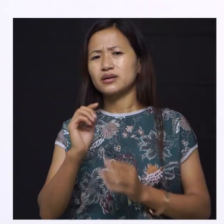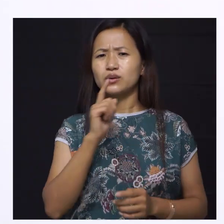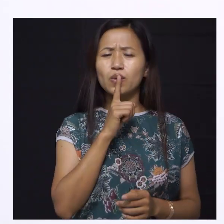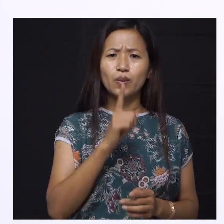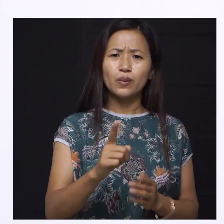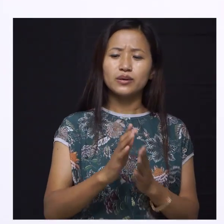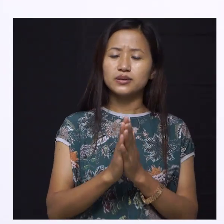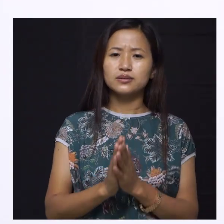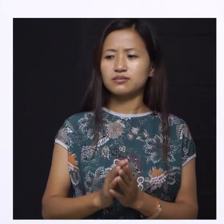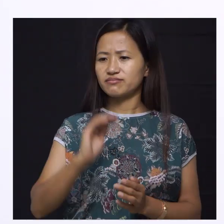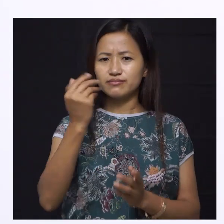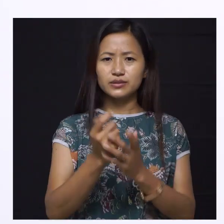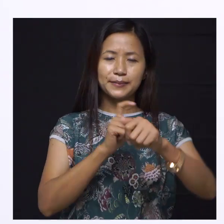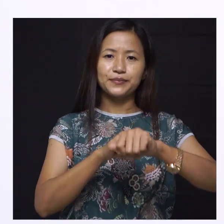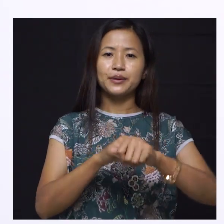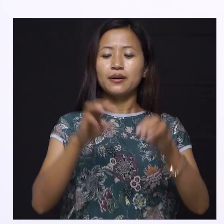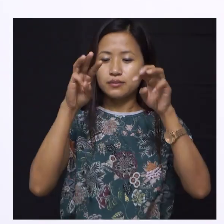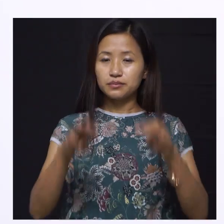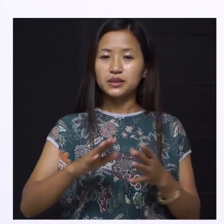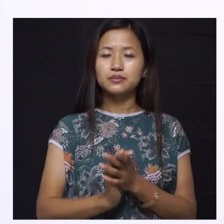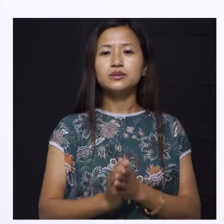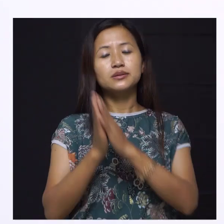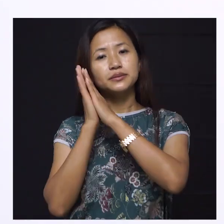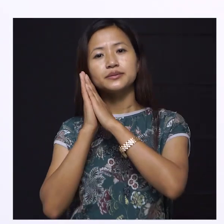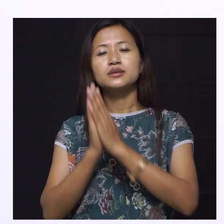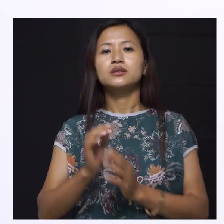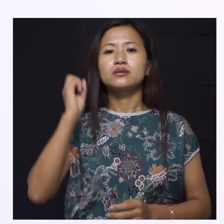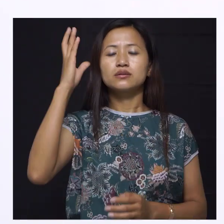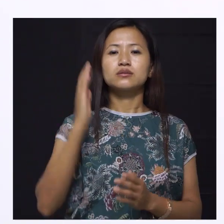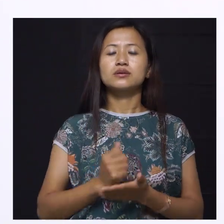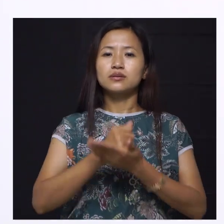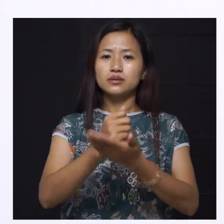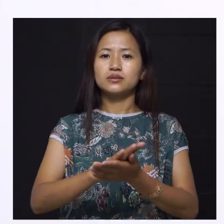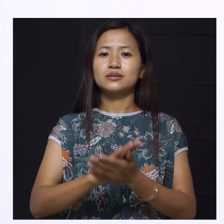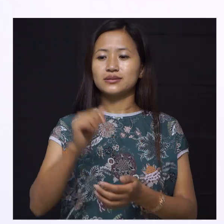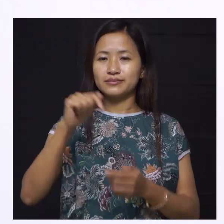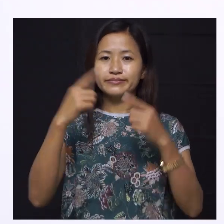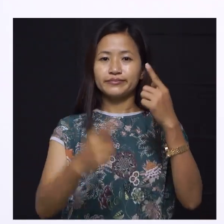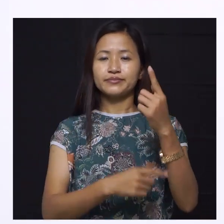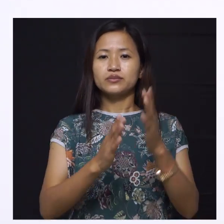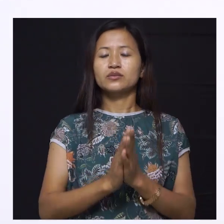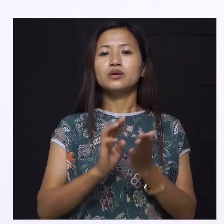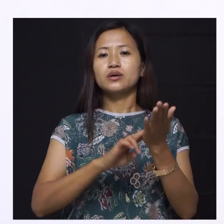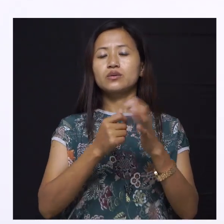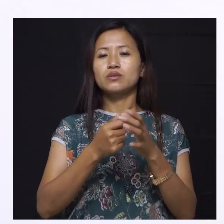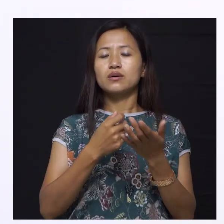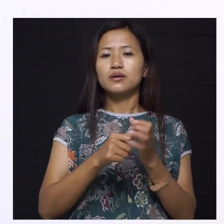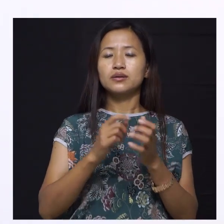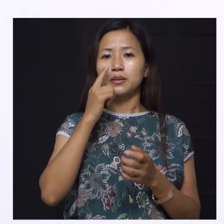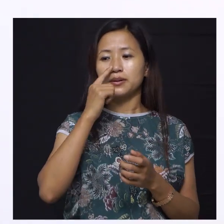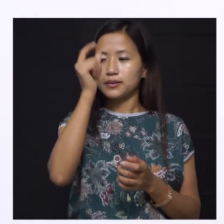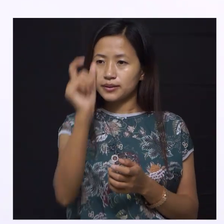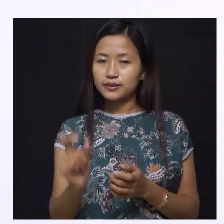time, and Kathleen says she might be sleeping. Maybe God help her to sleep at this moment. And so Nora came